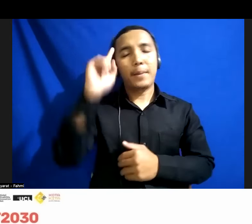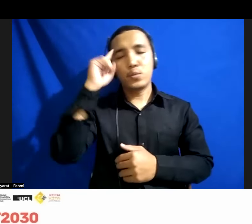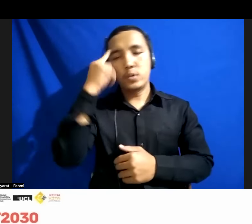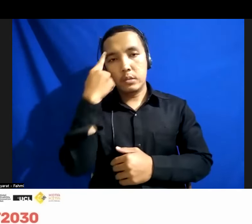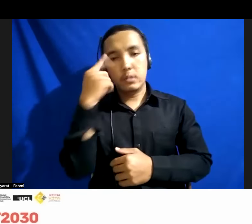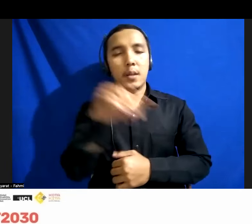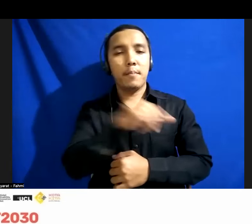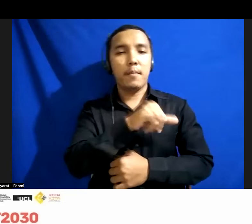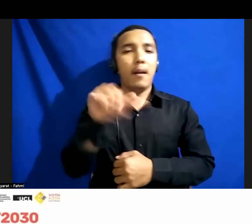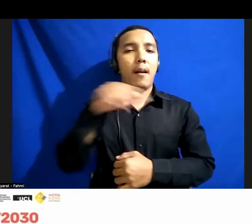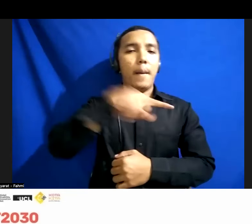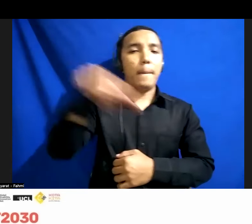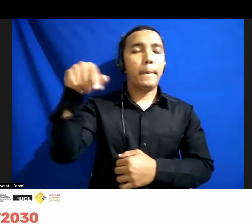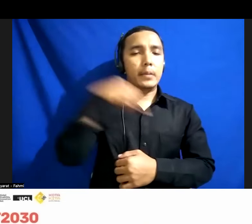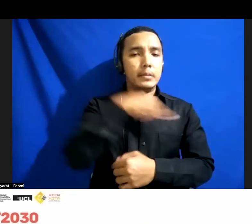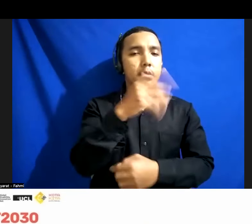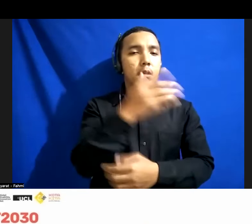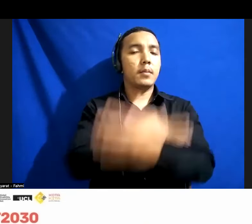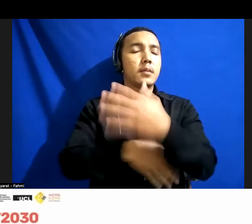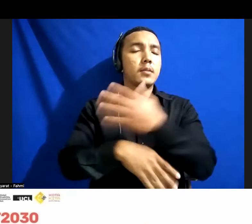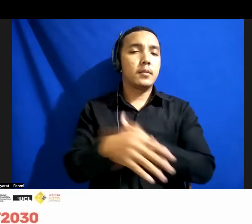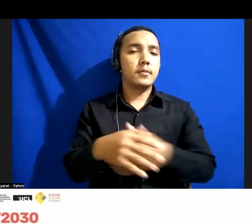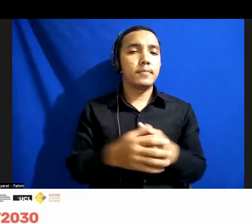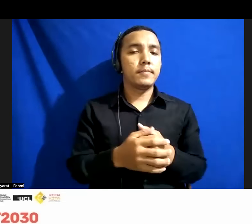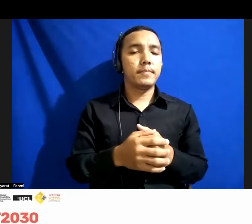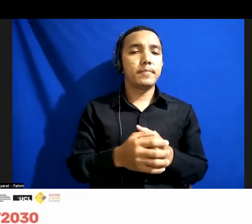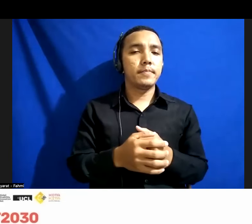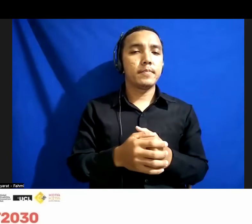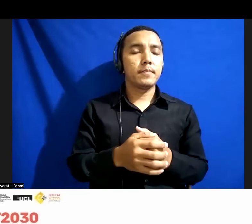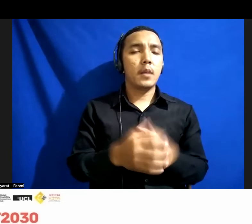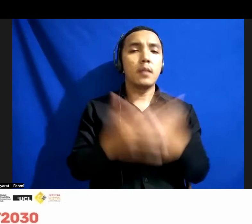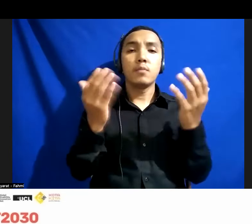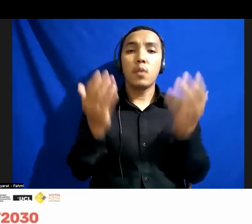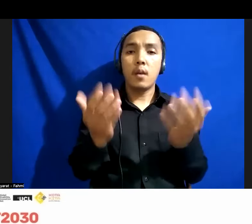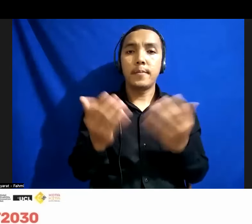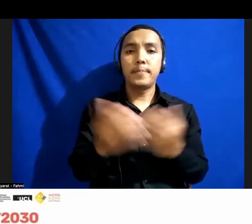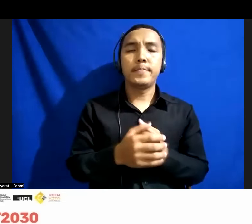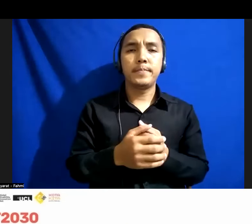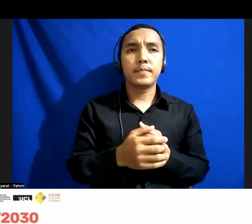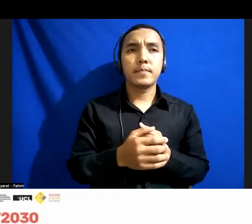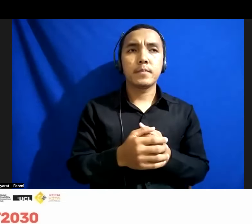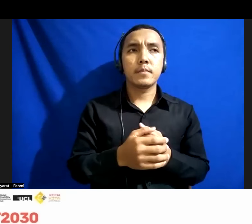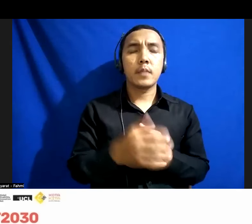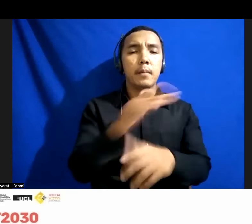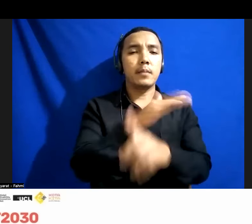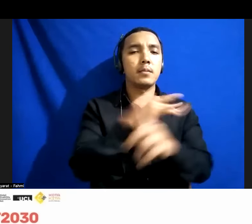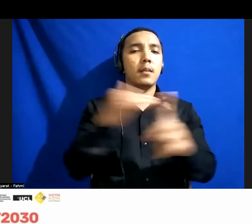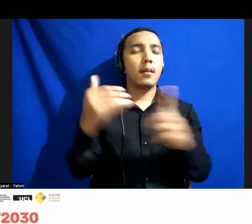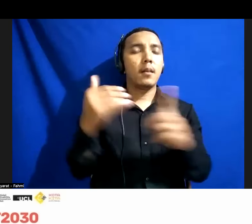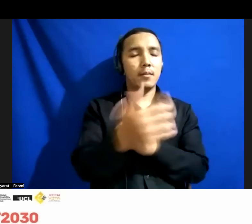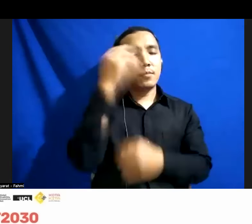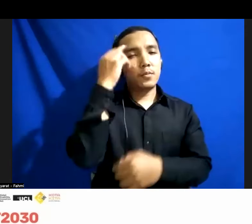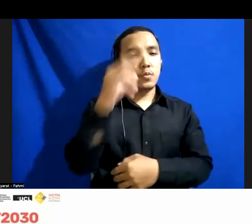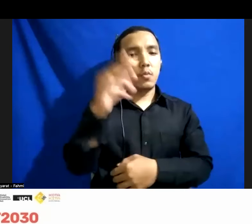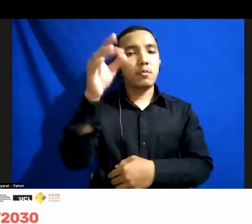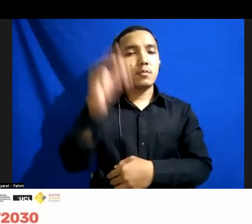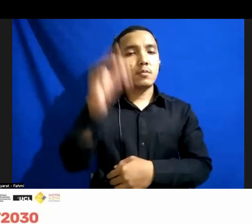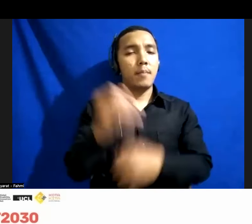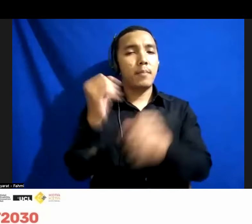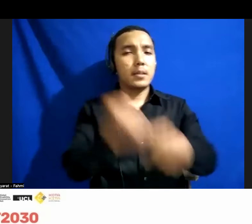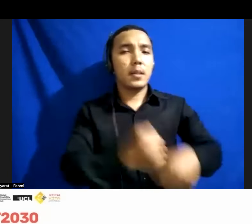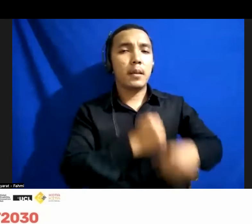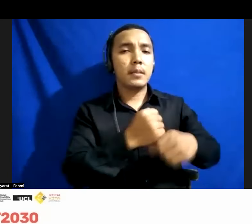pay more attention to persons with disabilities, and we hope that the public in the city of Banjarmasin